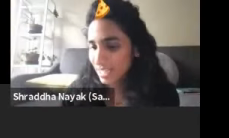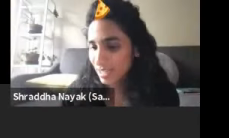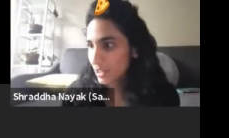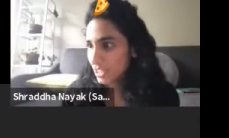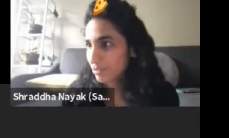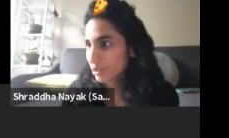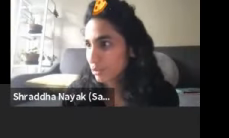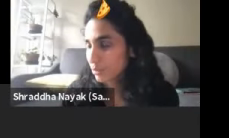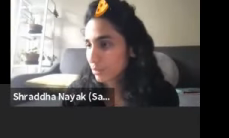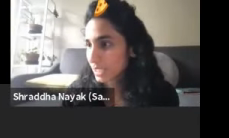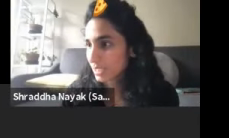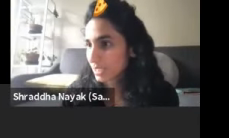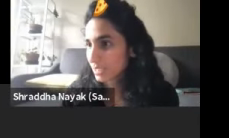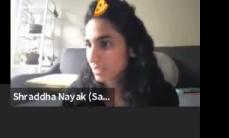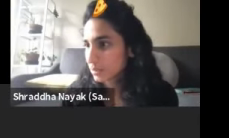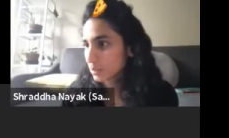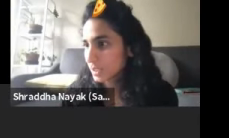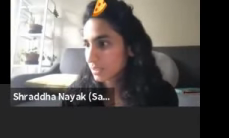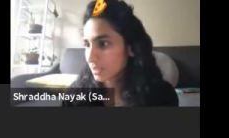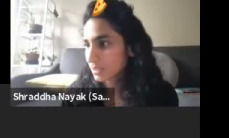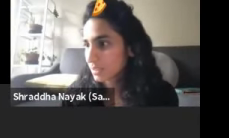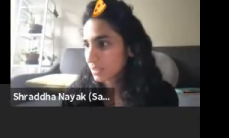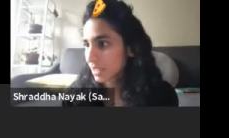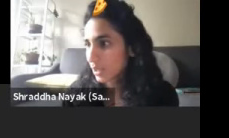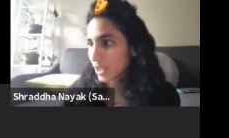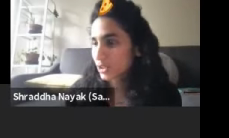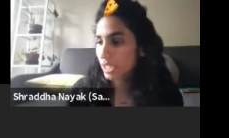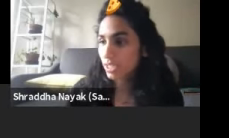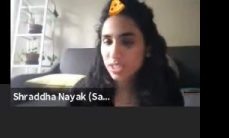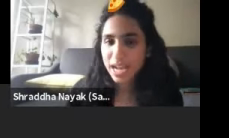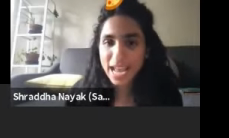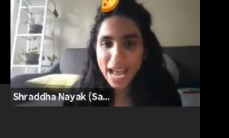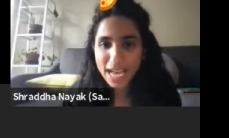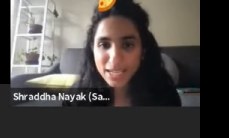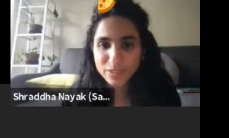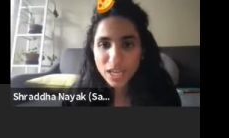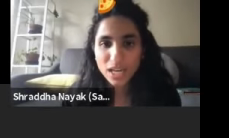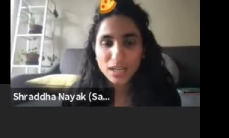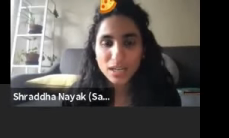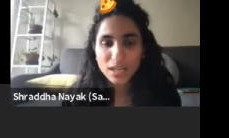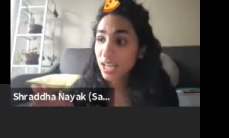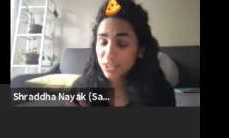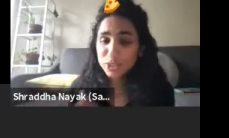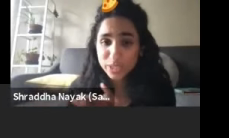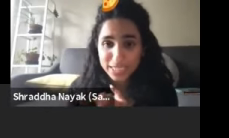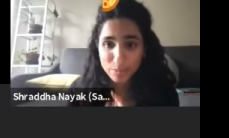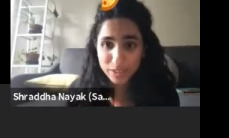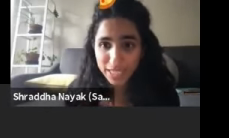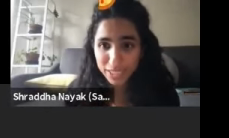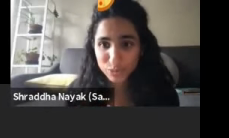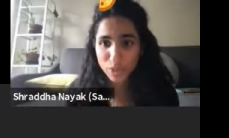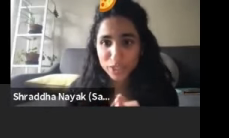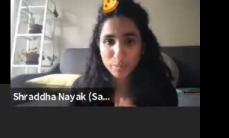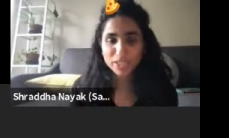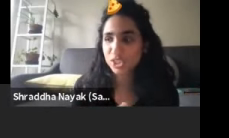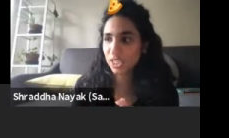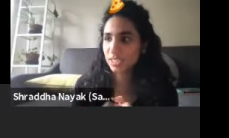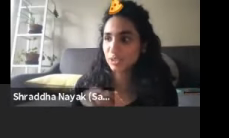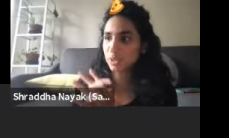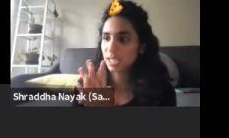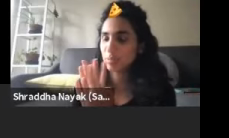All right, I want to give you, oops. Okay, so here I have another cool example that I just wanted